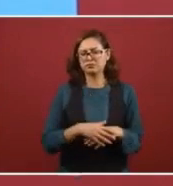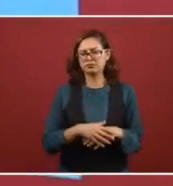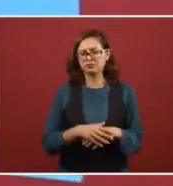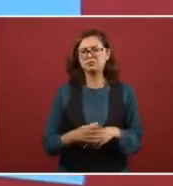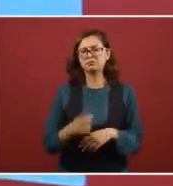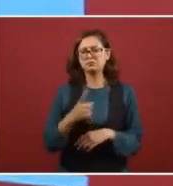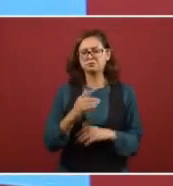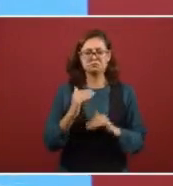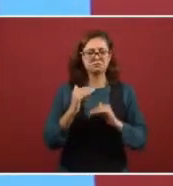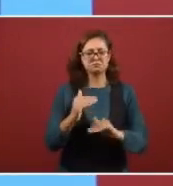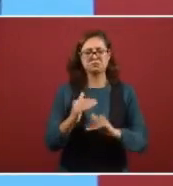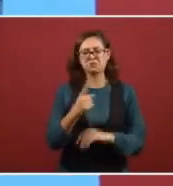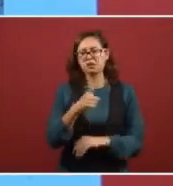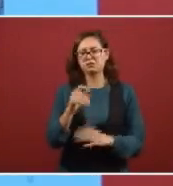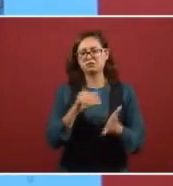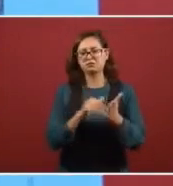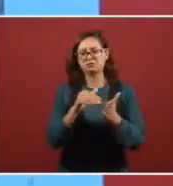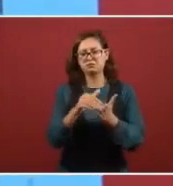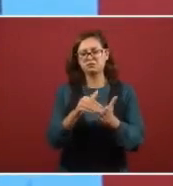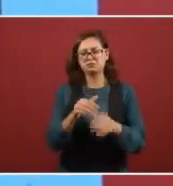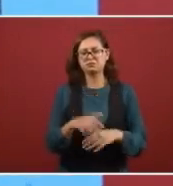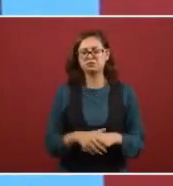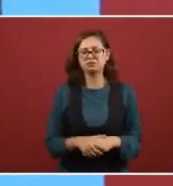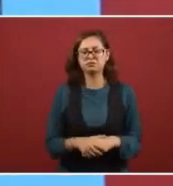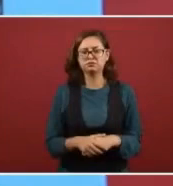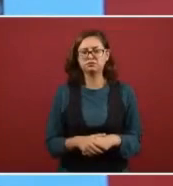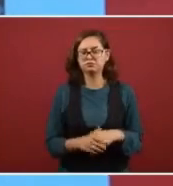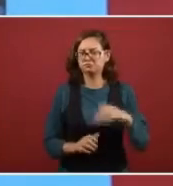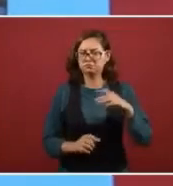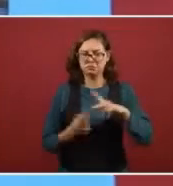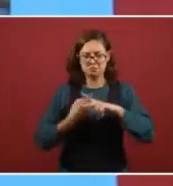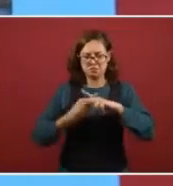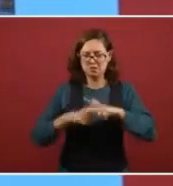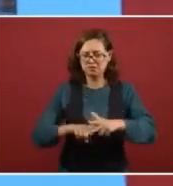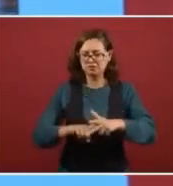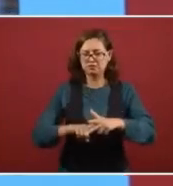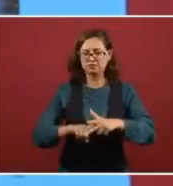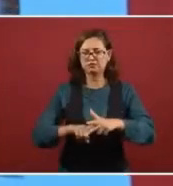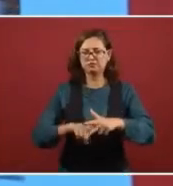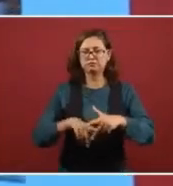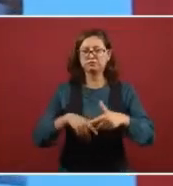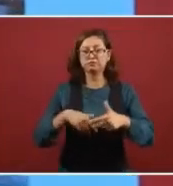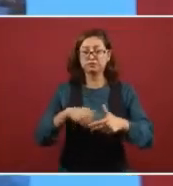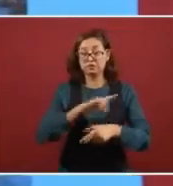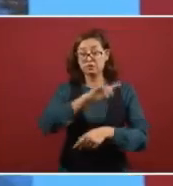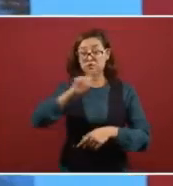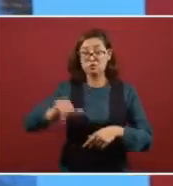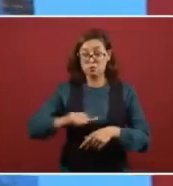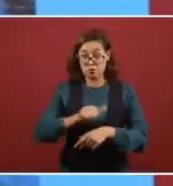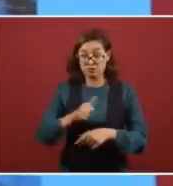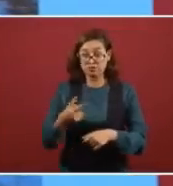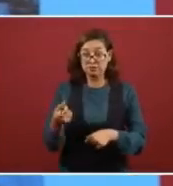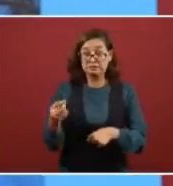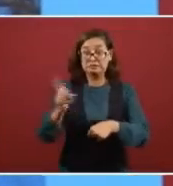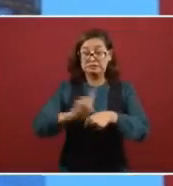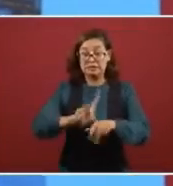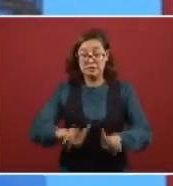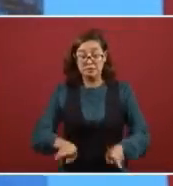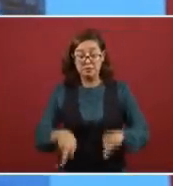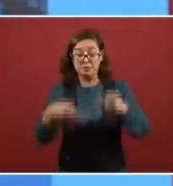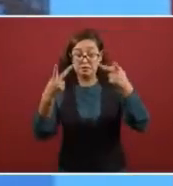minimum, the base value, that's the floor price. And in an